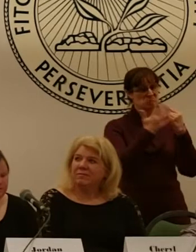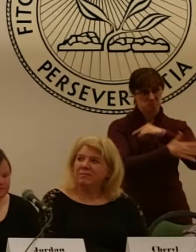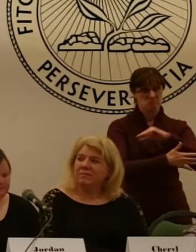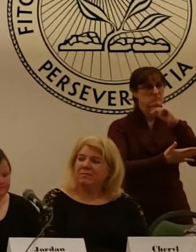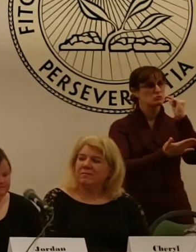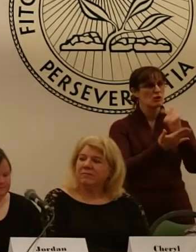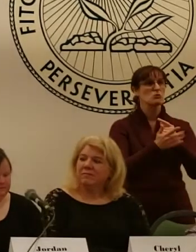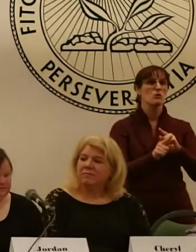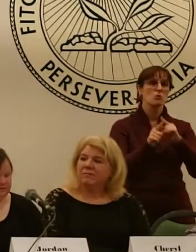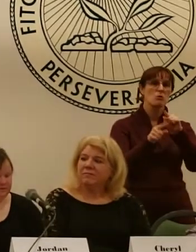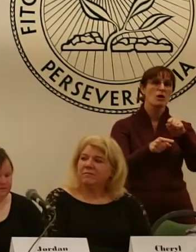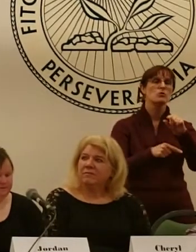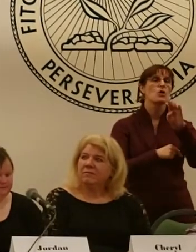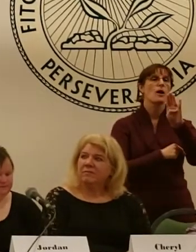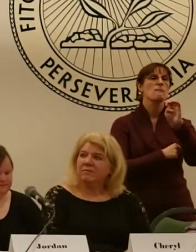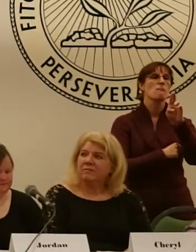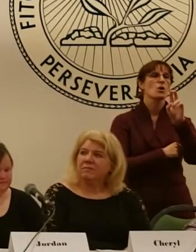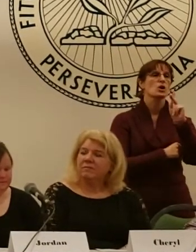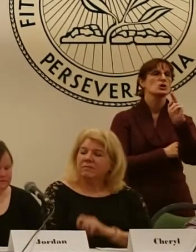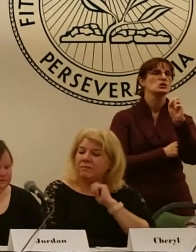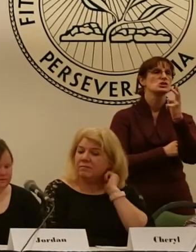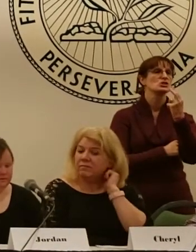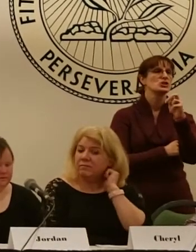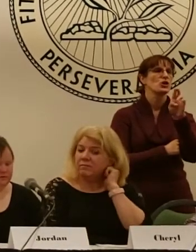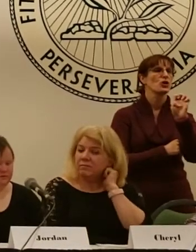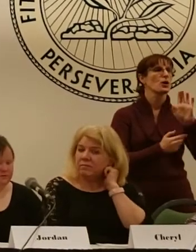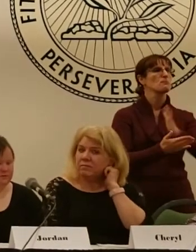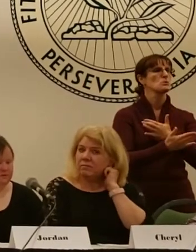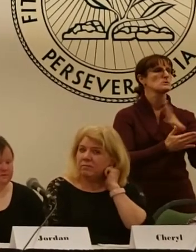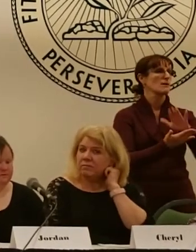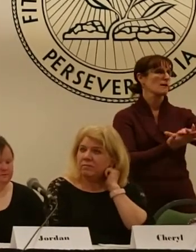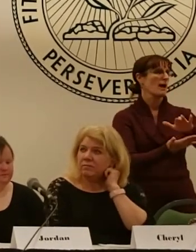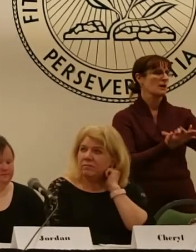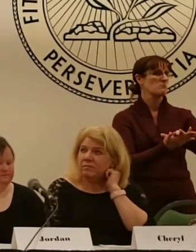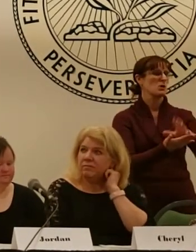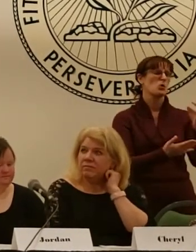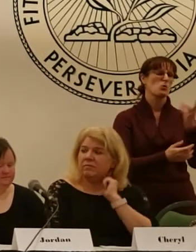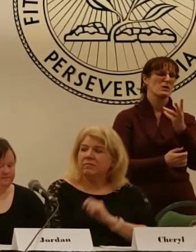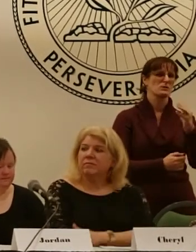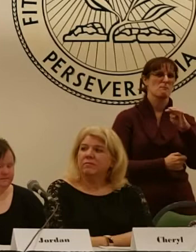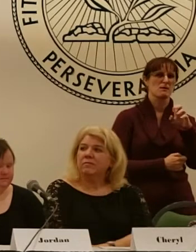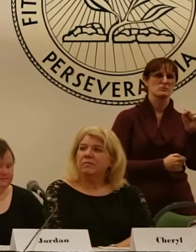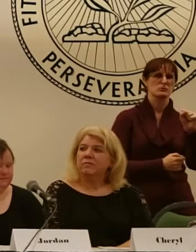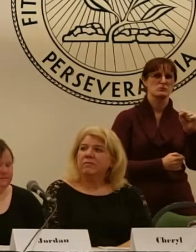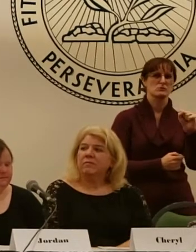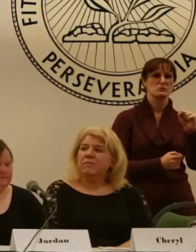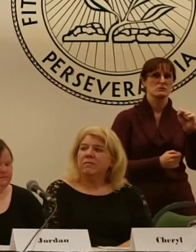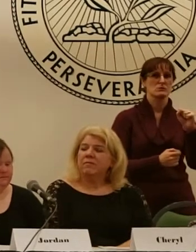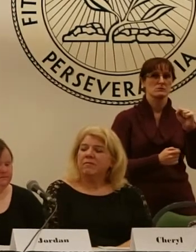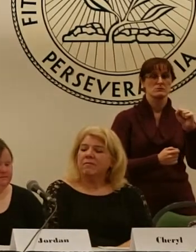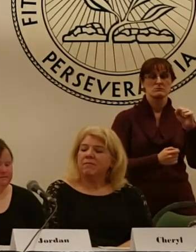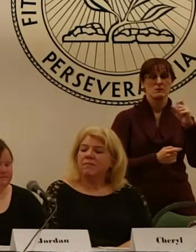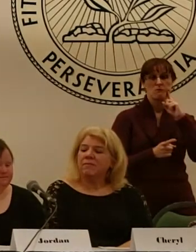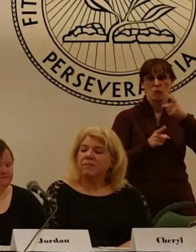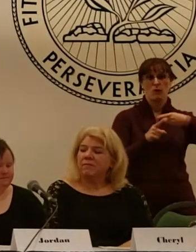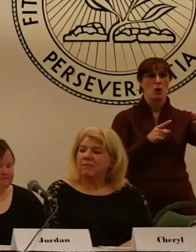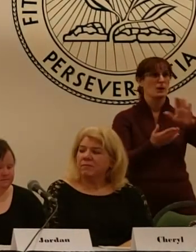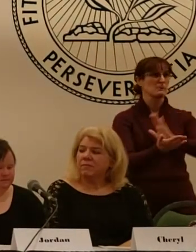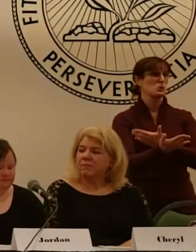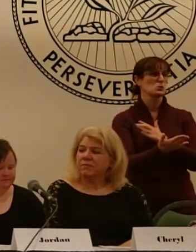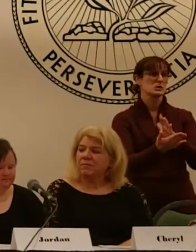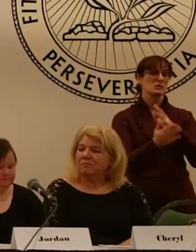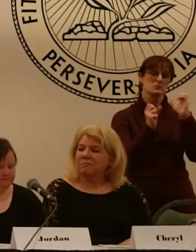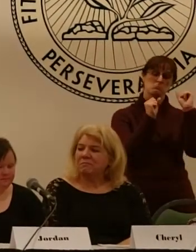Academy, which is a school out in Western Mass that is all music-based and amazing as well. So she's had some great experiences,